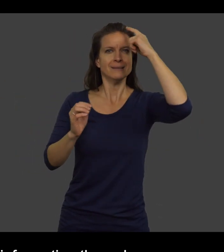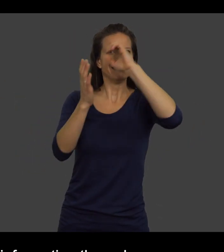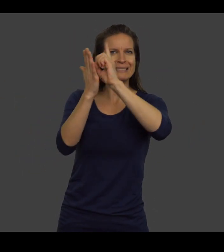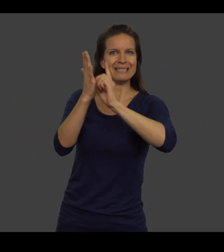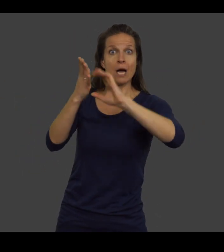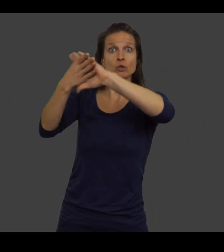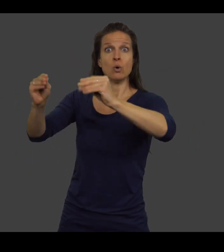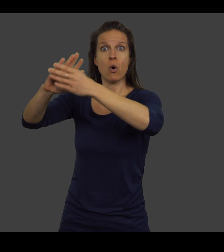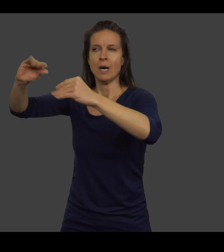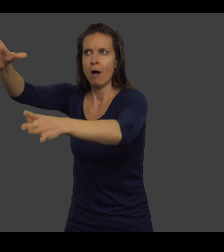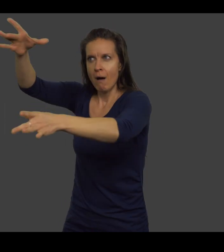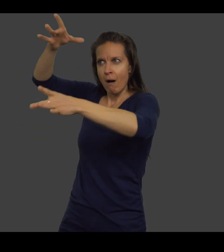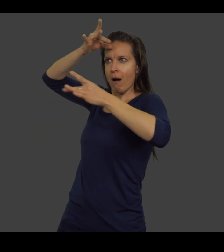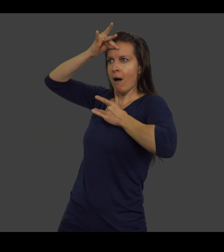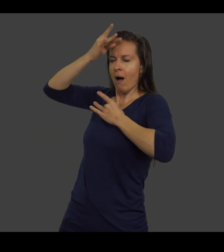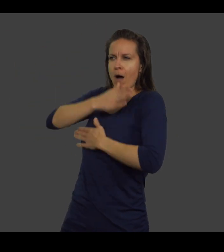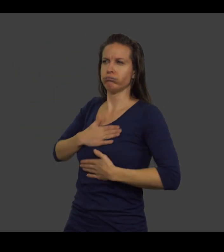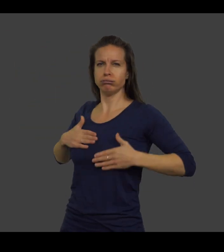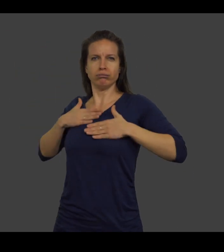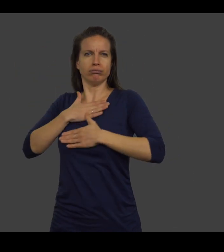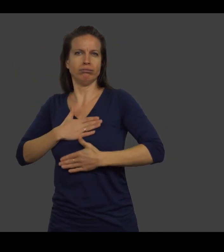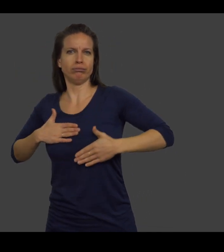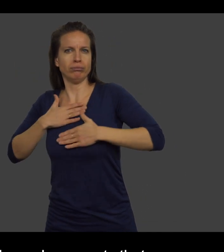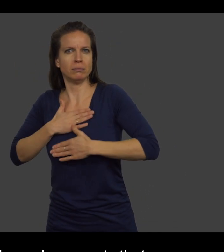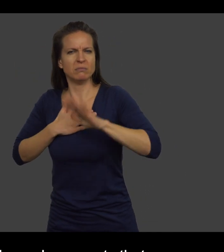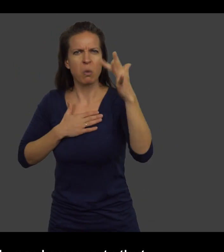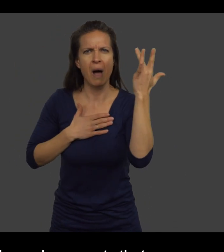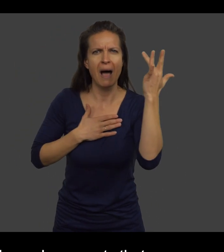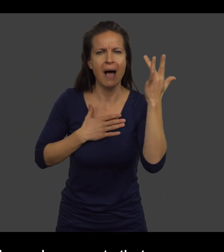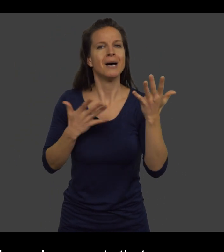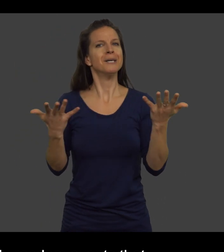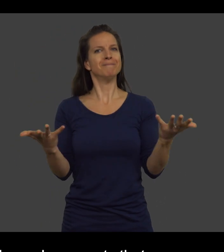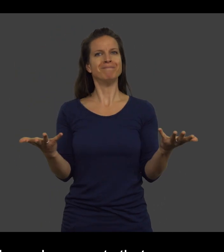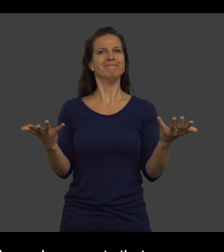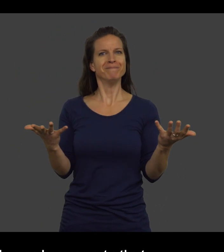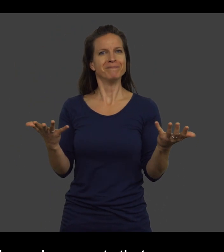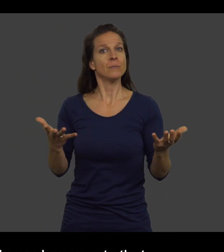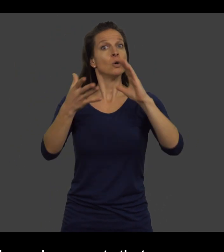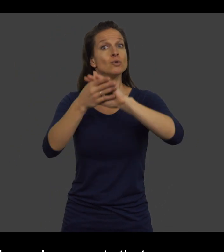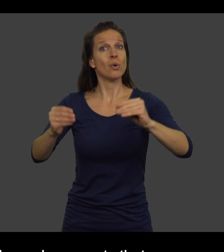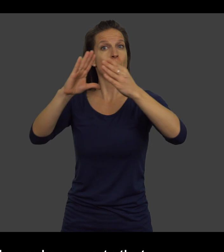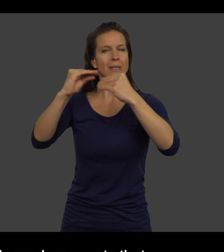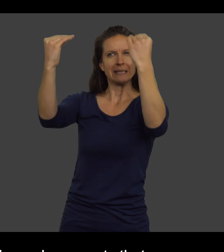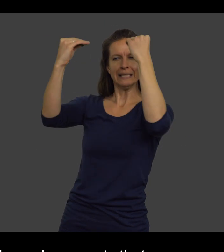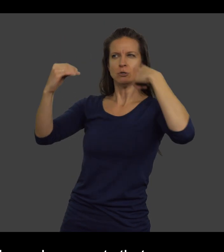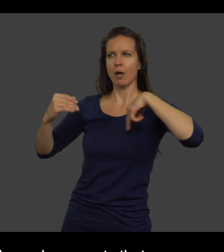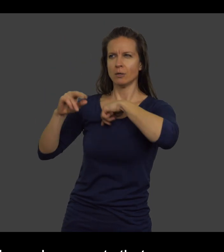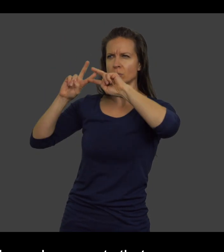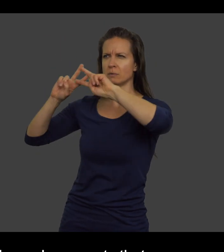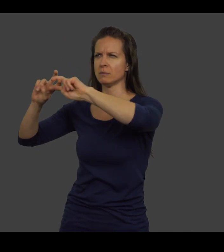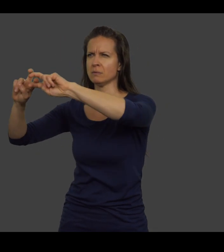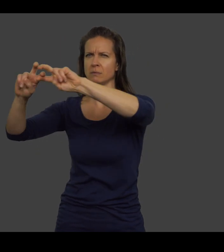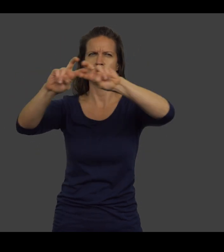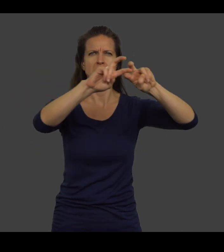stories. And stories are really enjoyable. Why is that? Well, stories train us to make sense of the seemingly random events